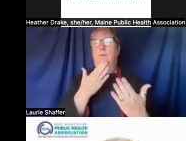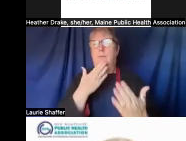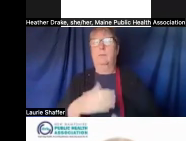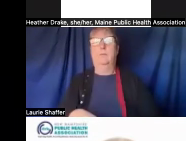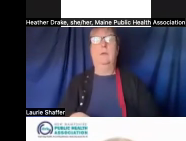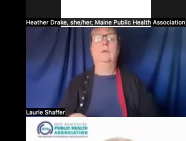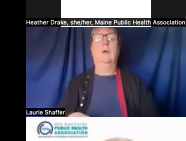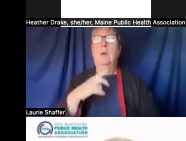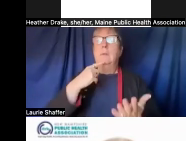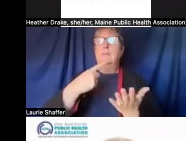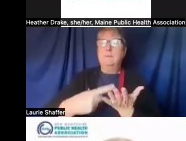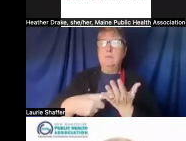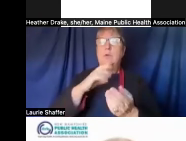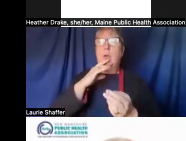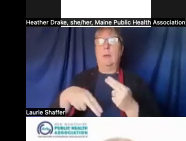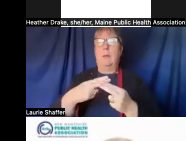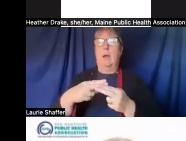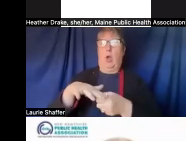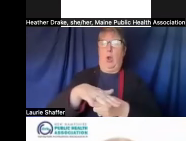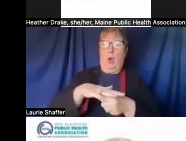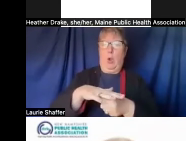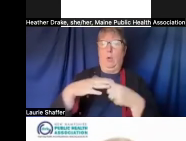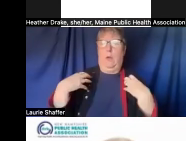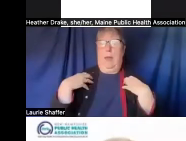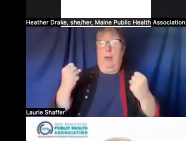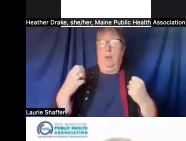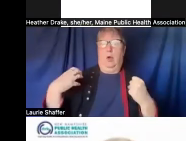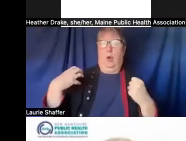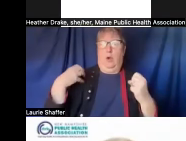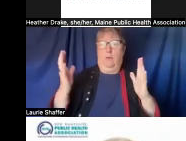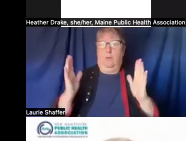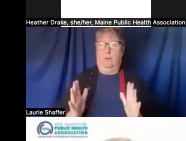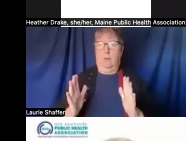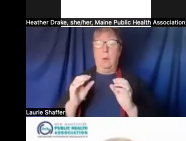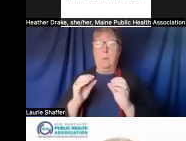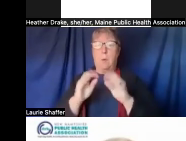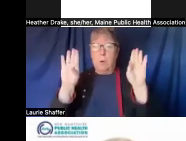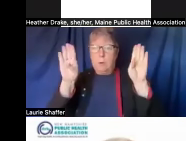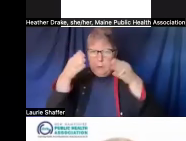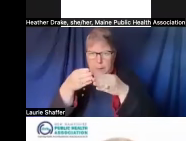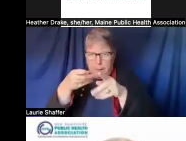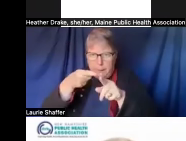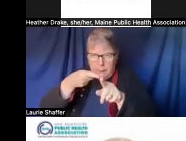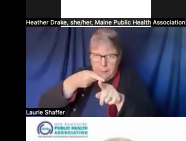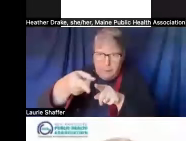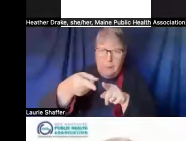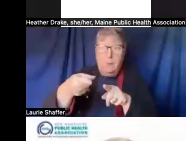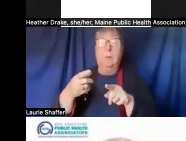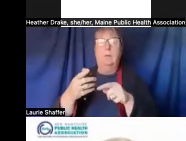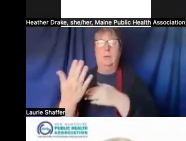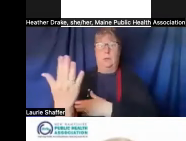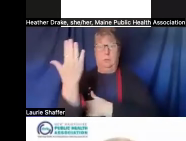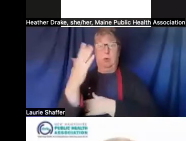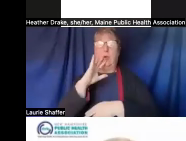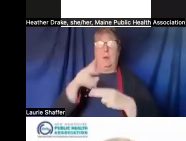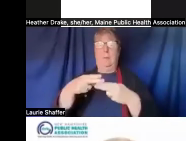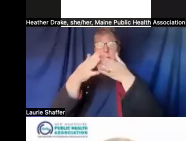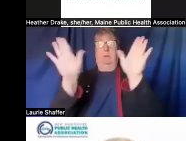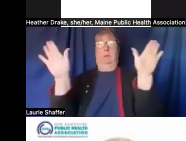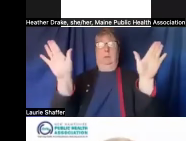lens of the local health officer, so a much more narrow view than we've been talking about so far this morning.